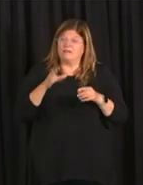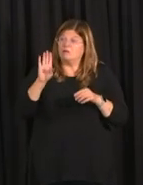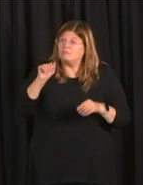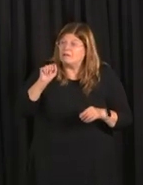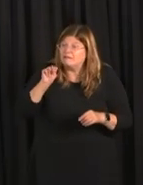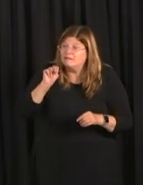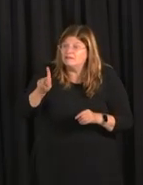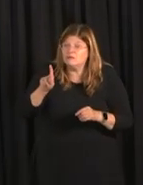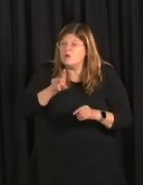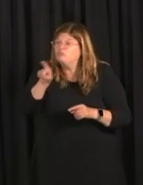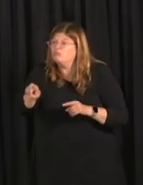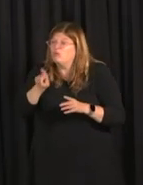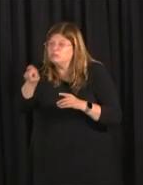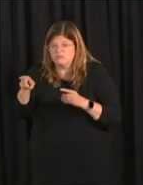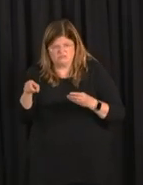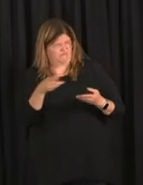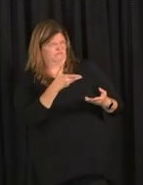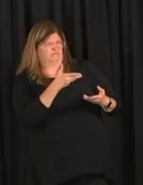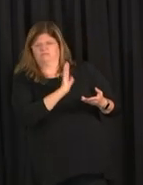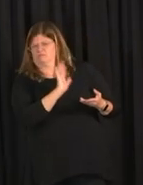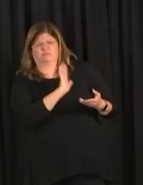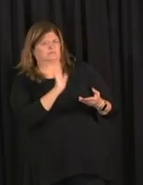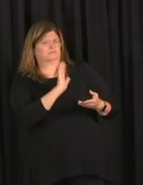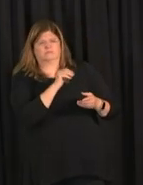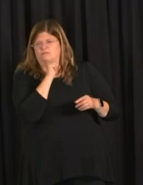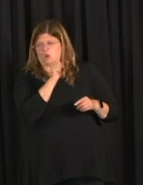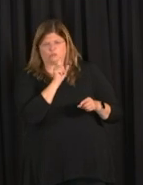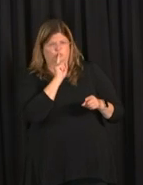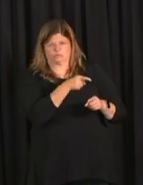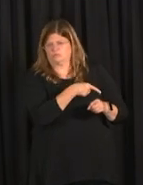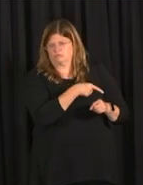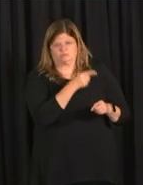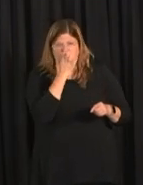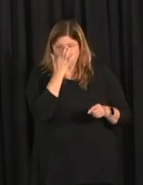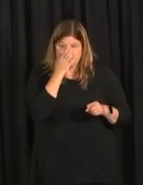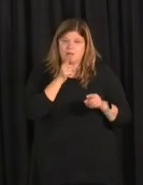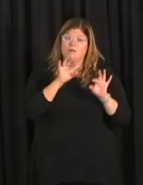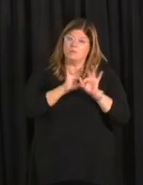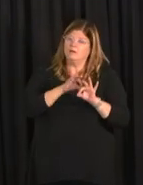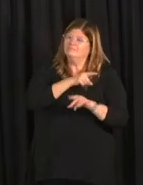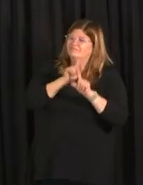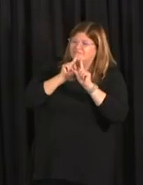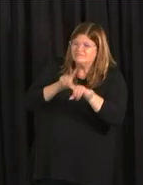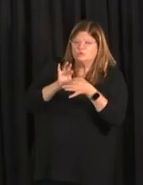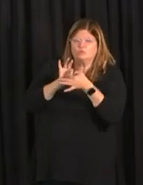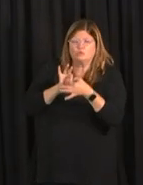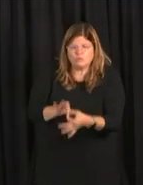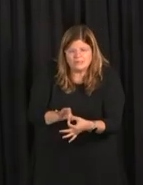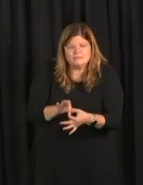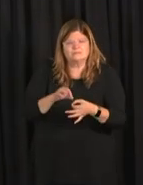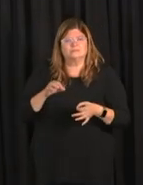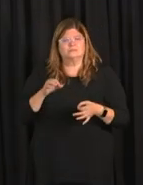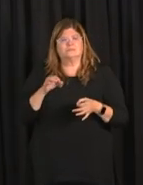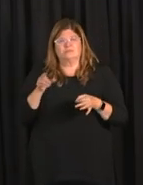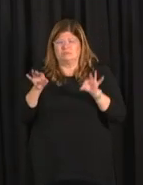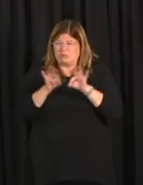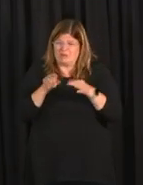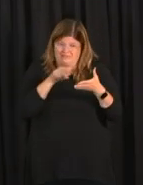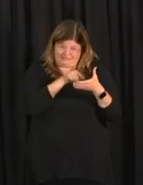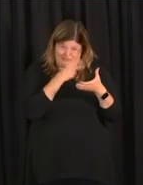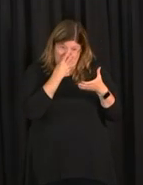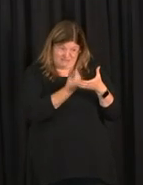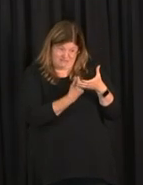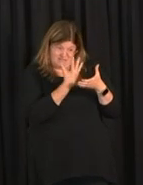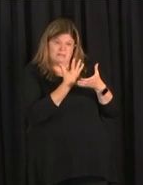or credit card numbers. But it's critically important that you answer the phone when we call.